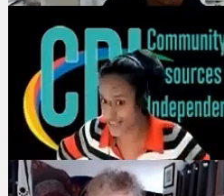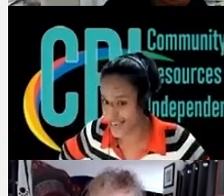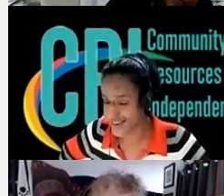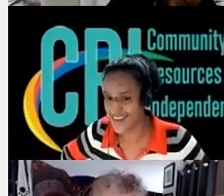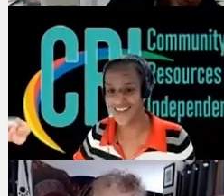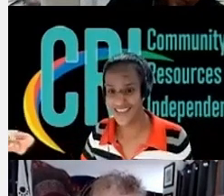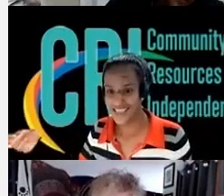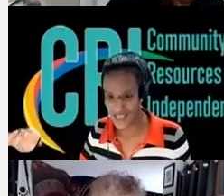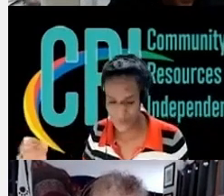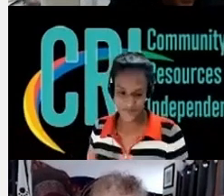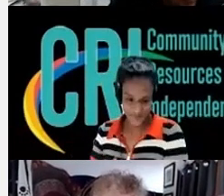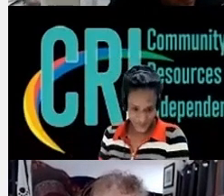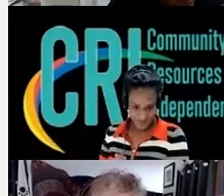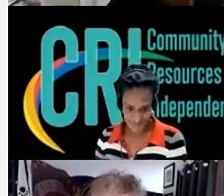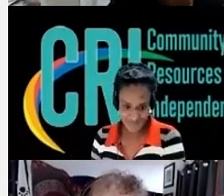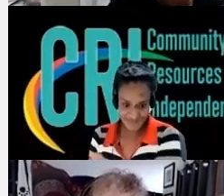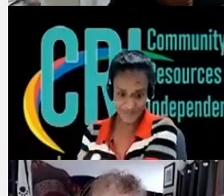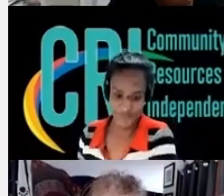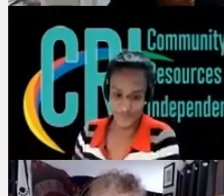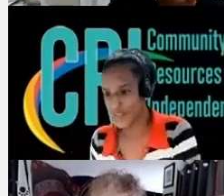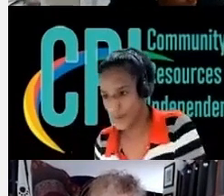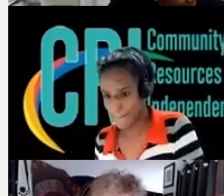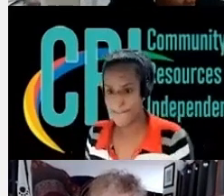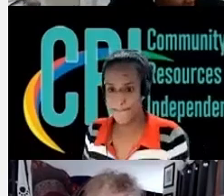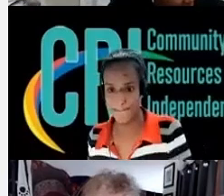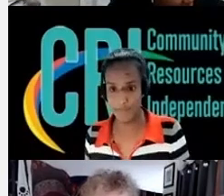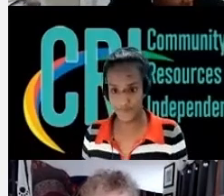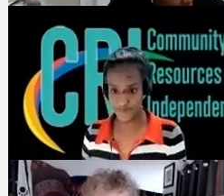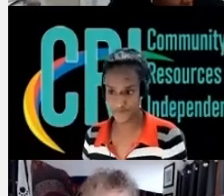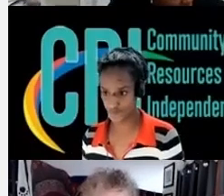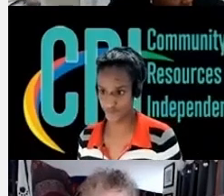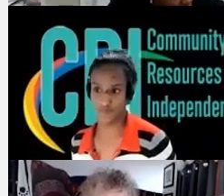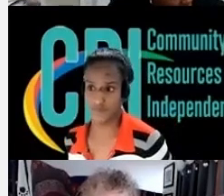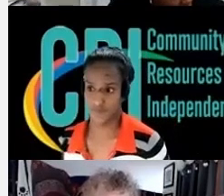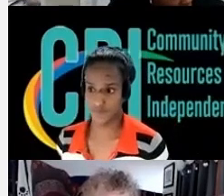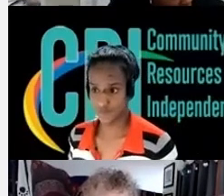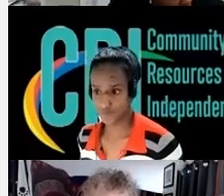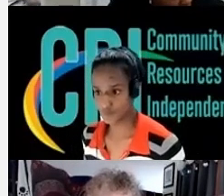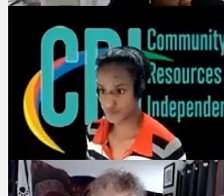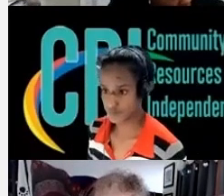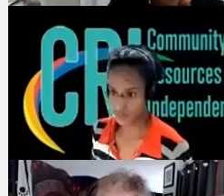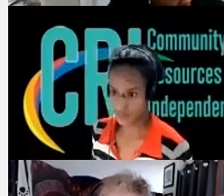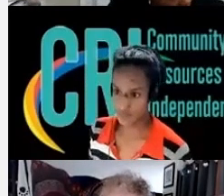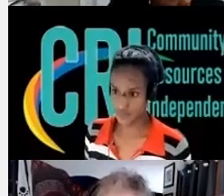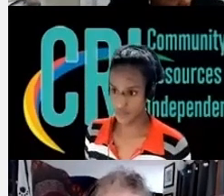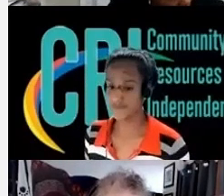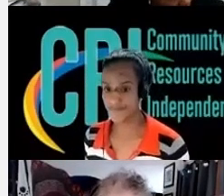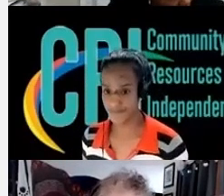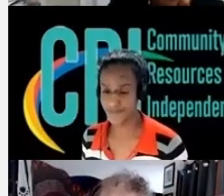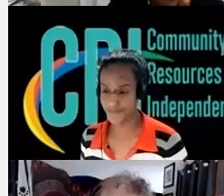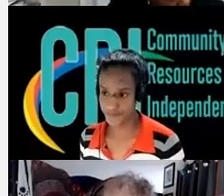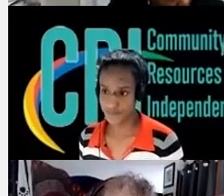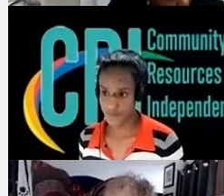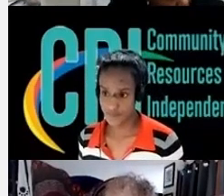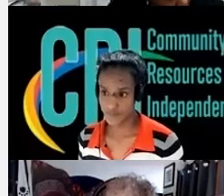get Right. online. And then the next step to that, Mariah, is, okay, we're working in person and we're capturing screenshot by